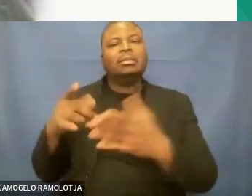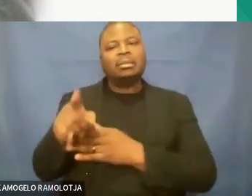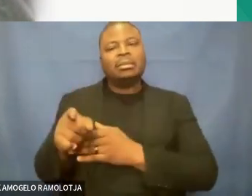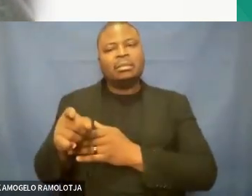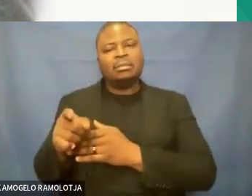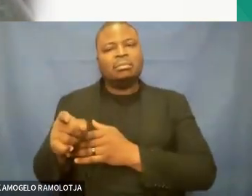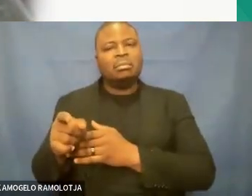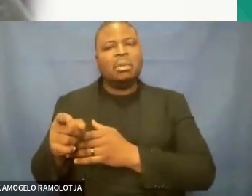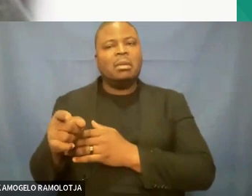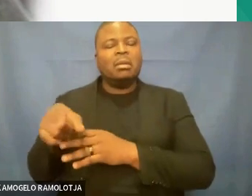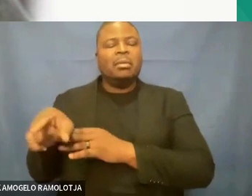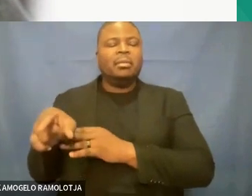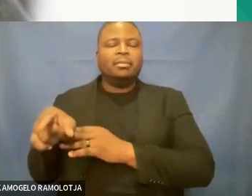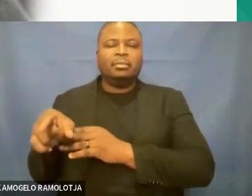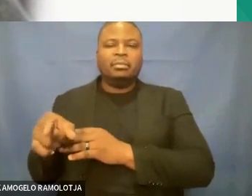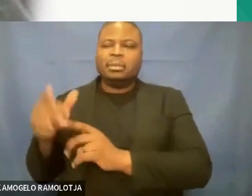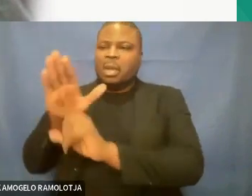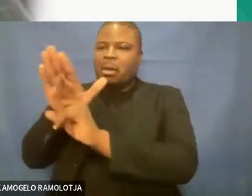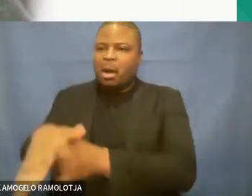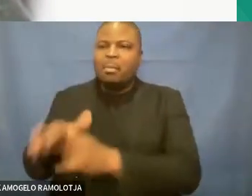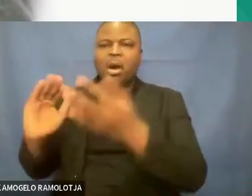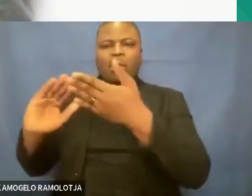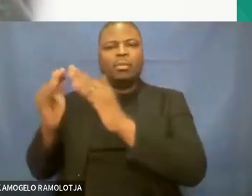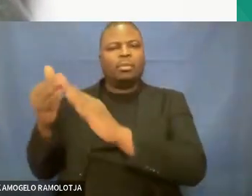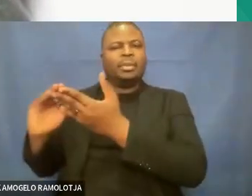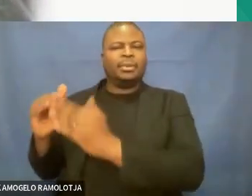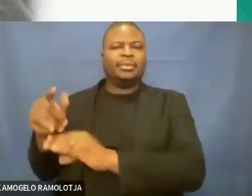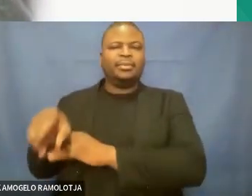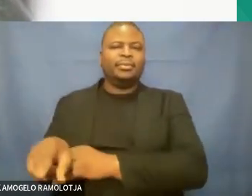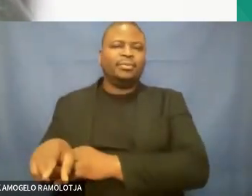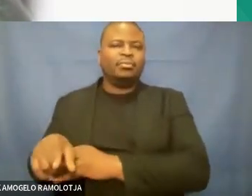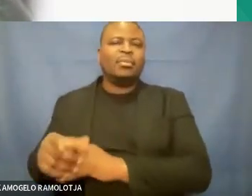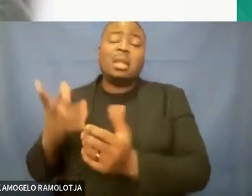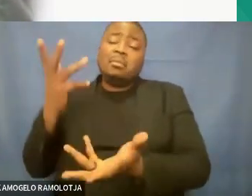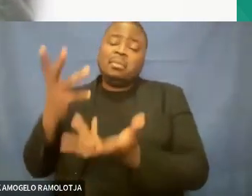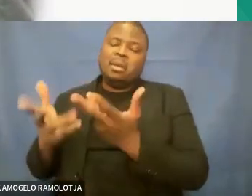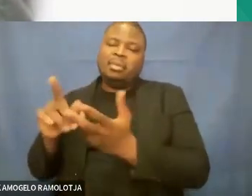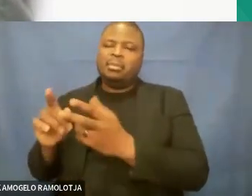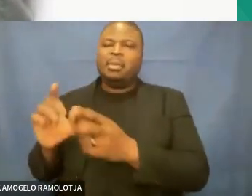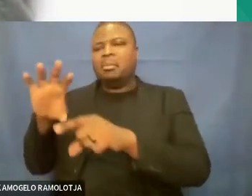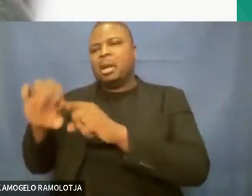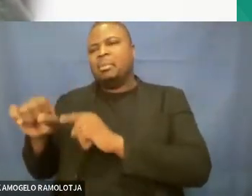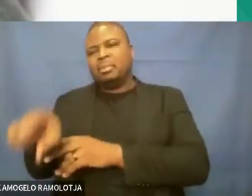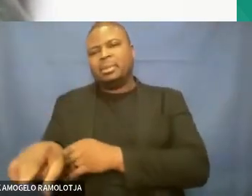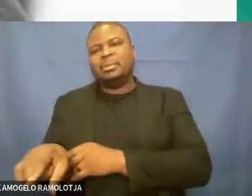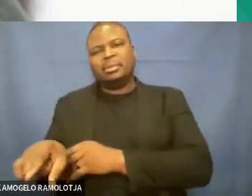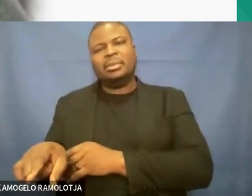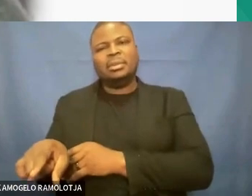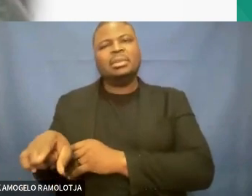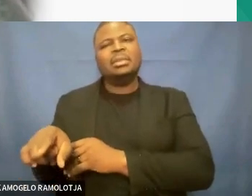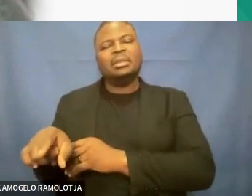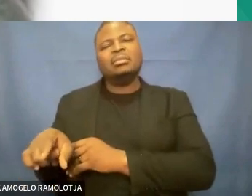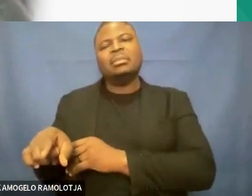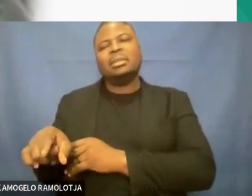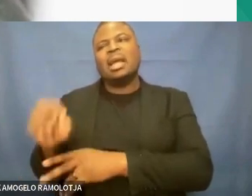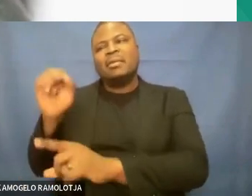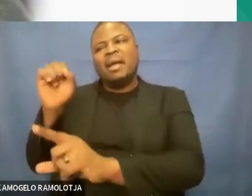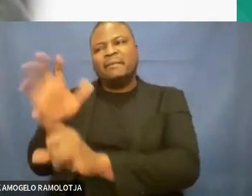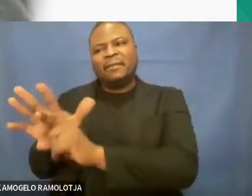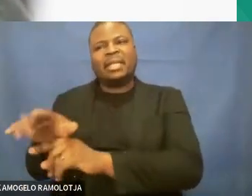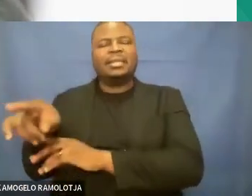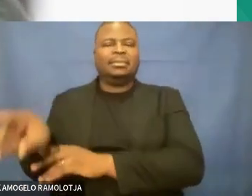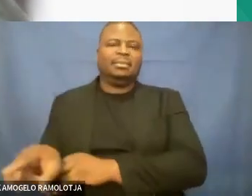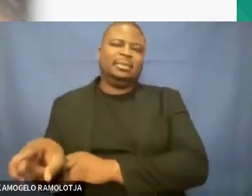communities and the likes. Will find that they become like the center of attraction for that. But what